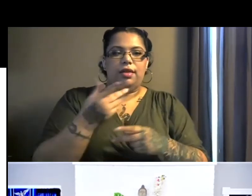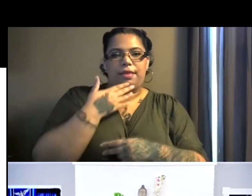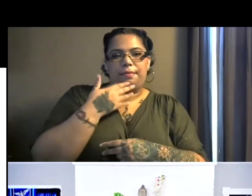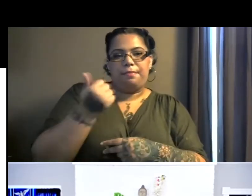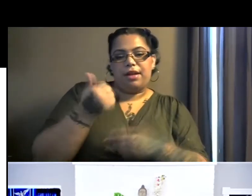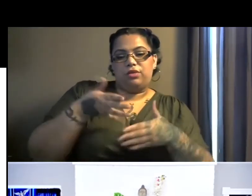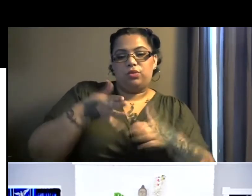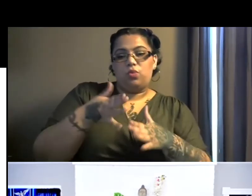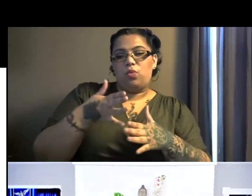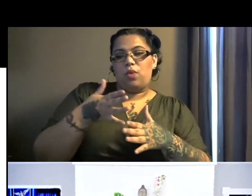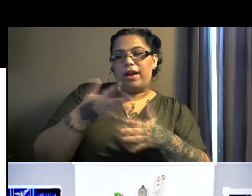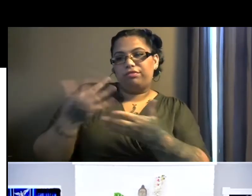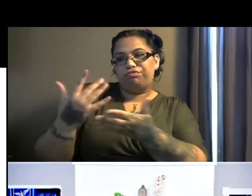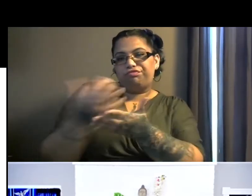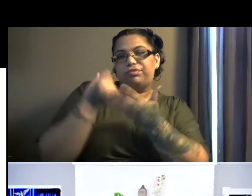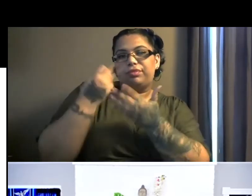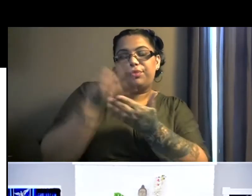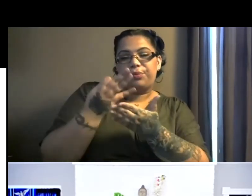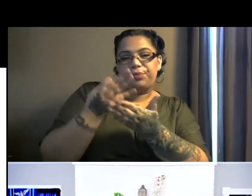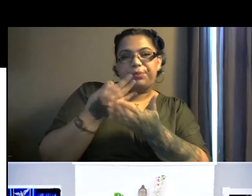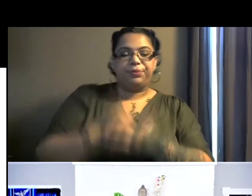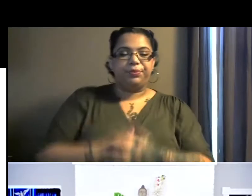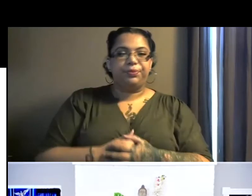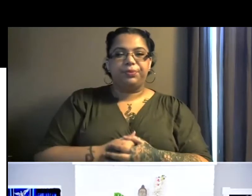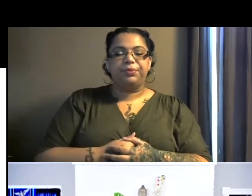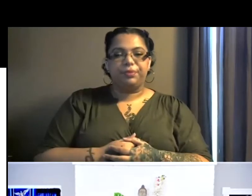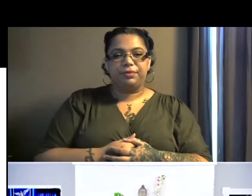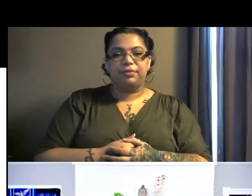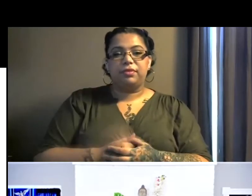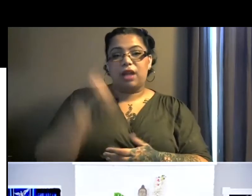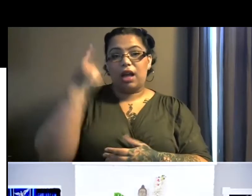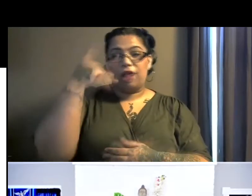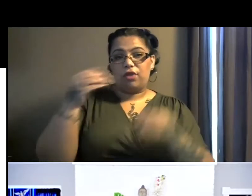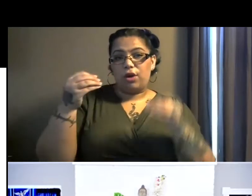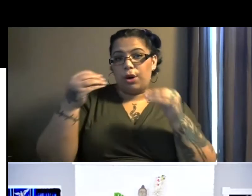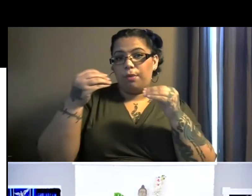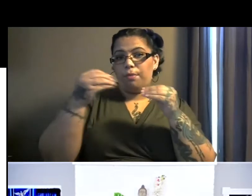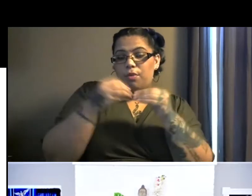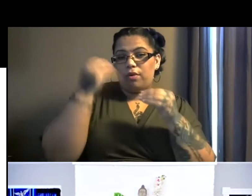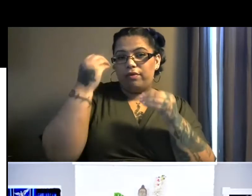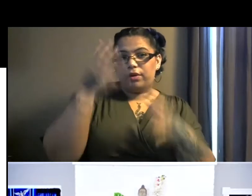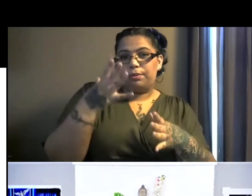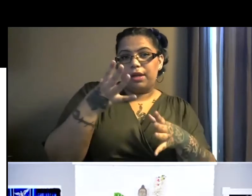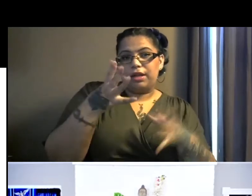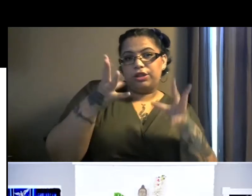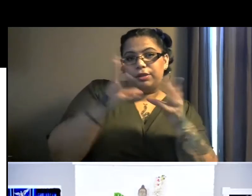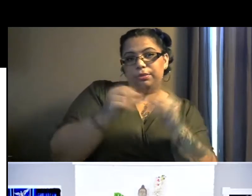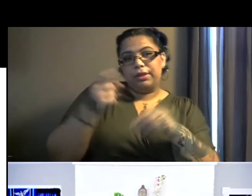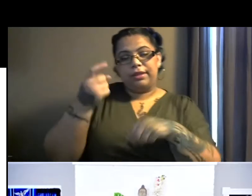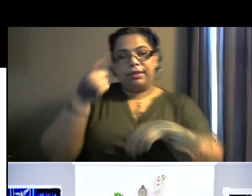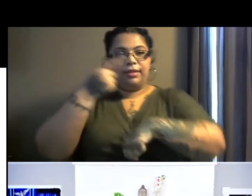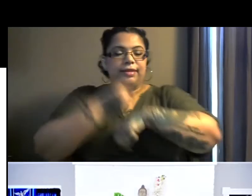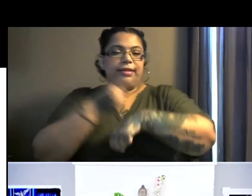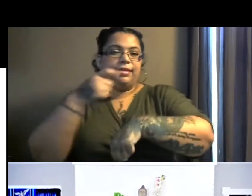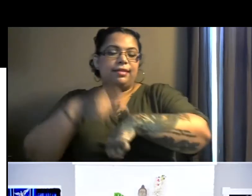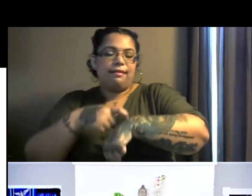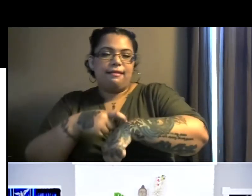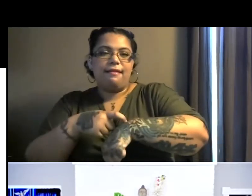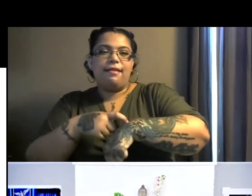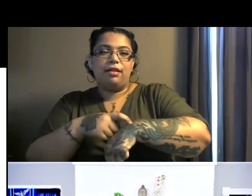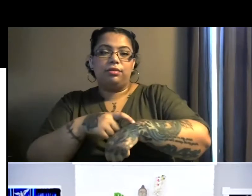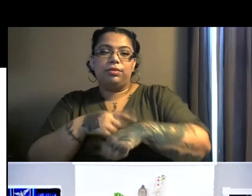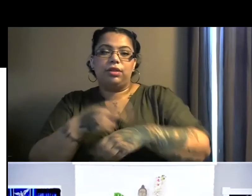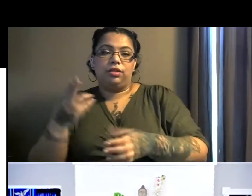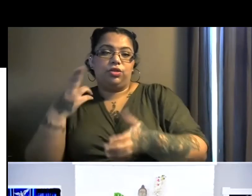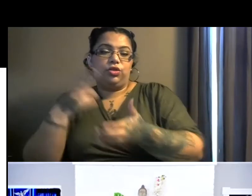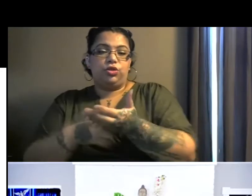funding. To get more information, meeting dates and time, and join the committee,